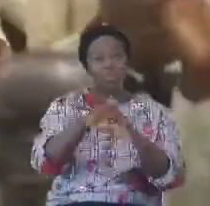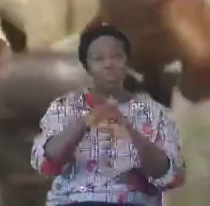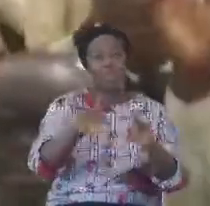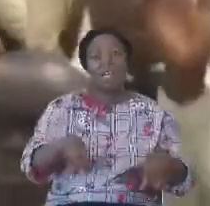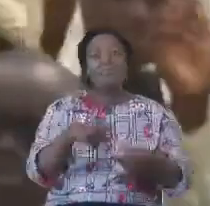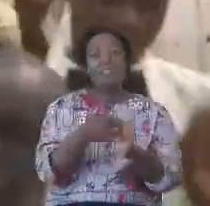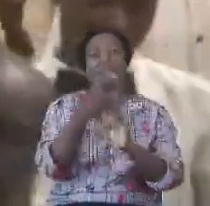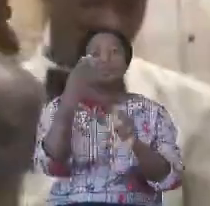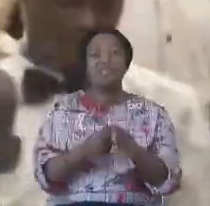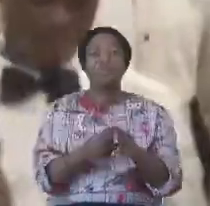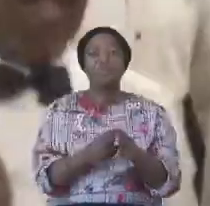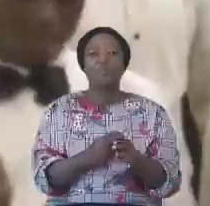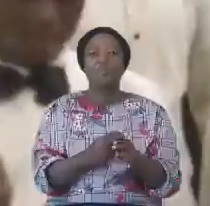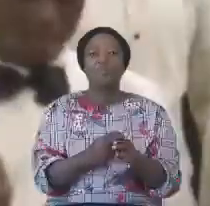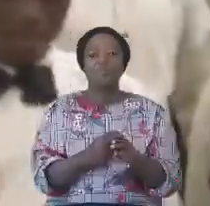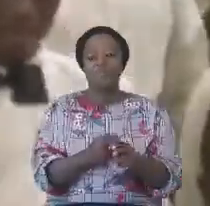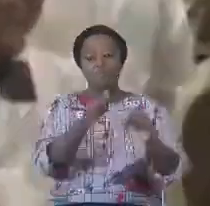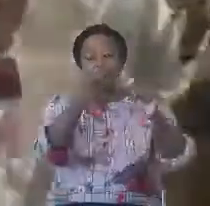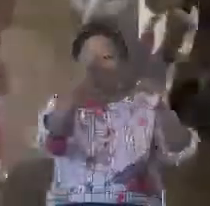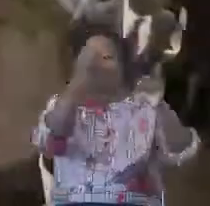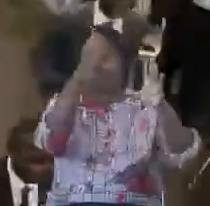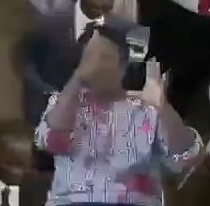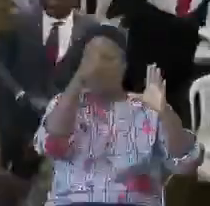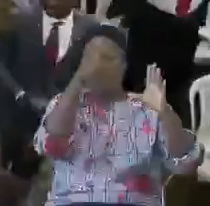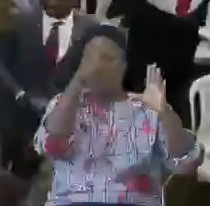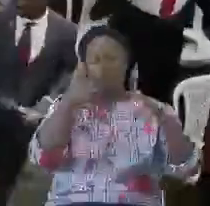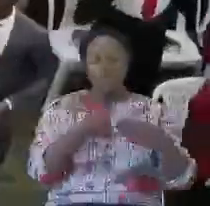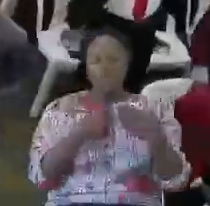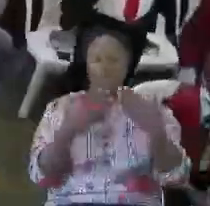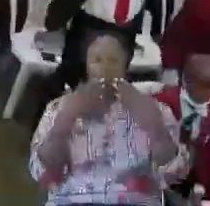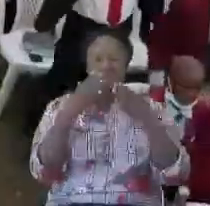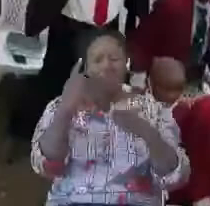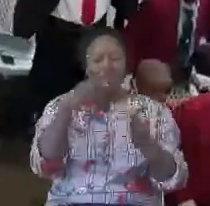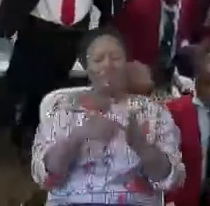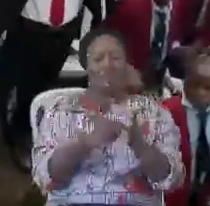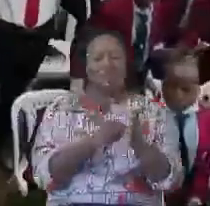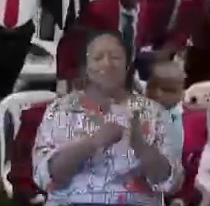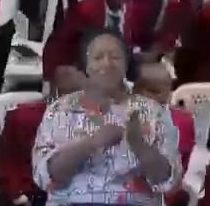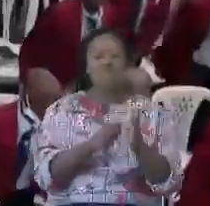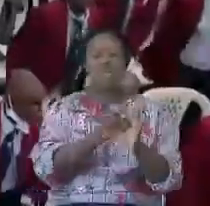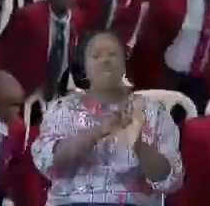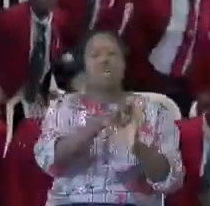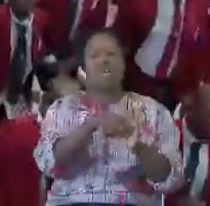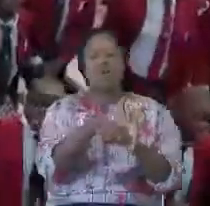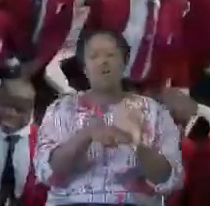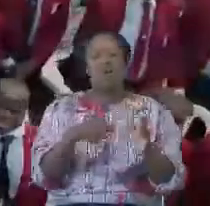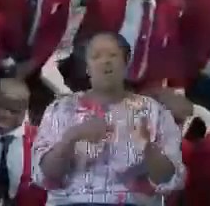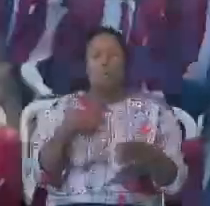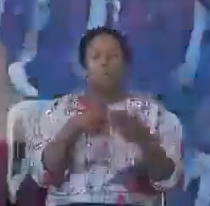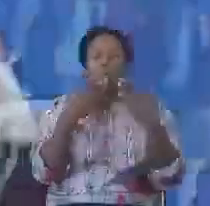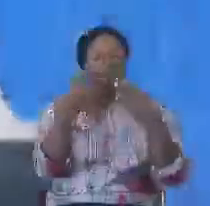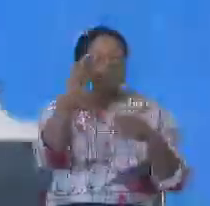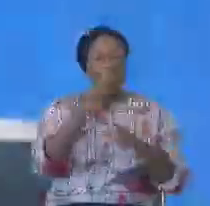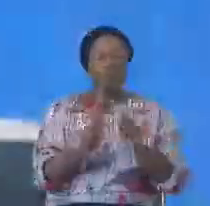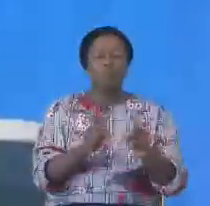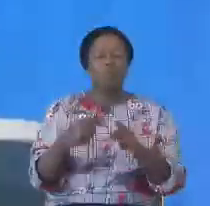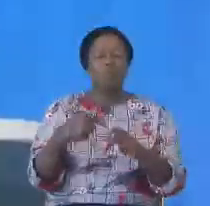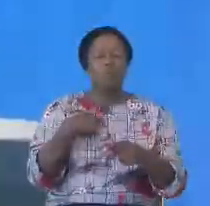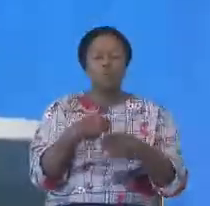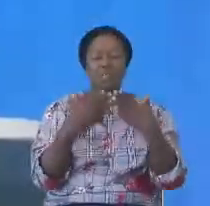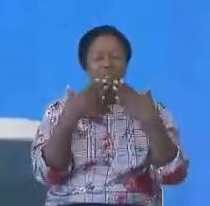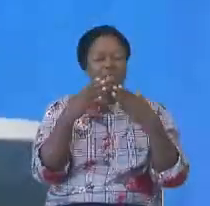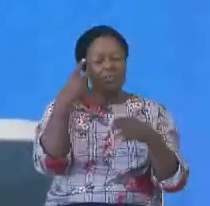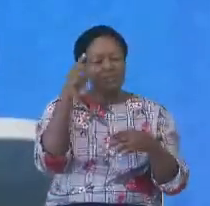and turn everything around for the better in your life in Jesus' name. Father, we thank you for